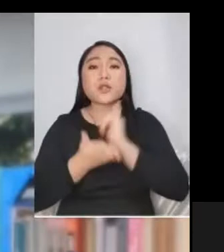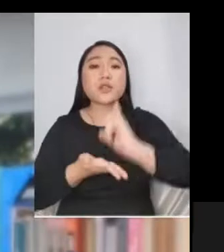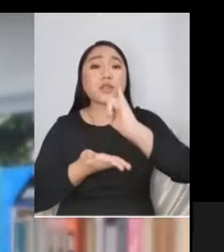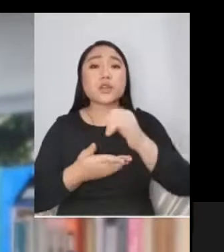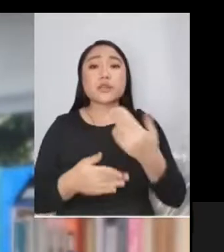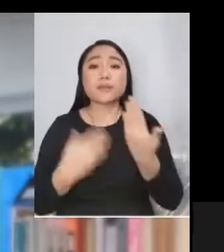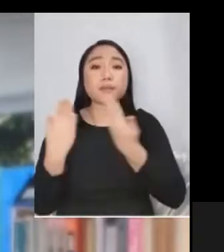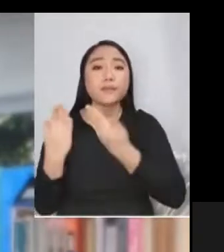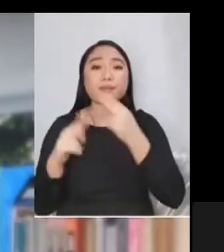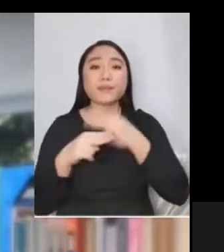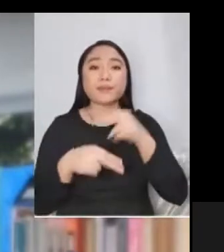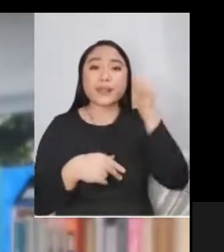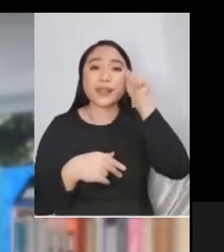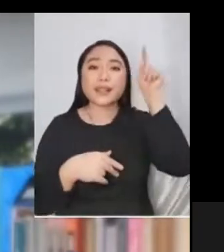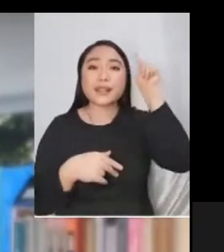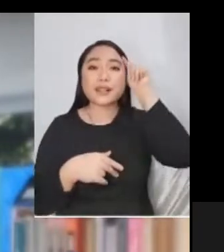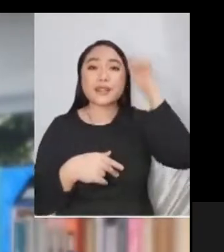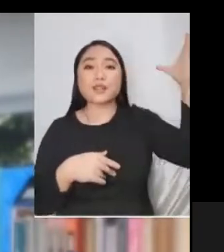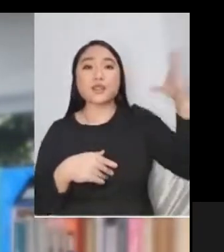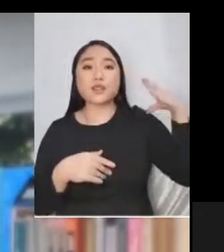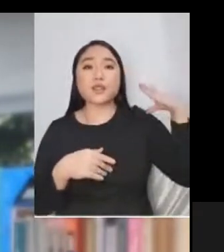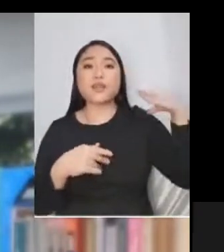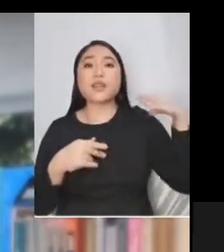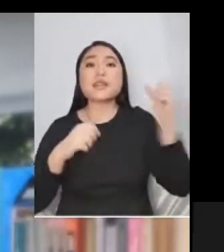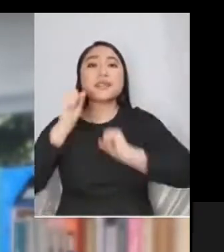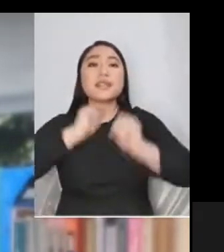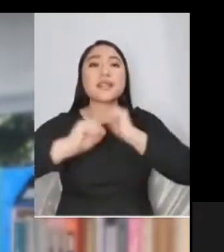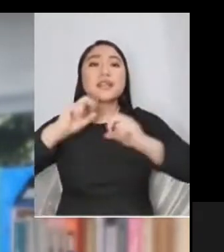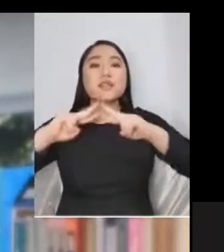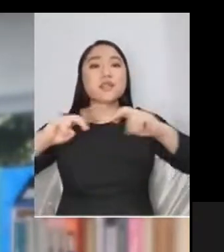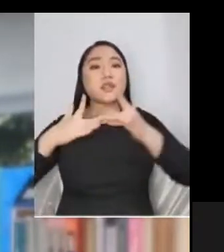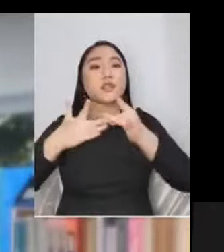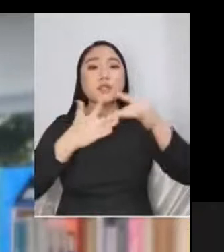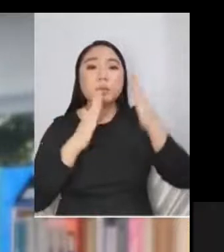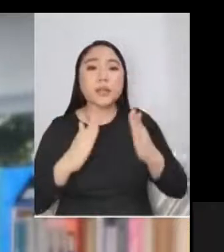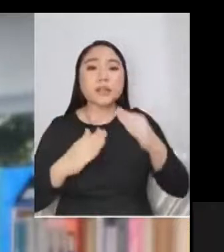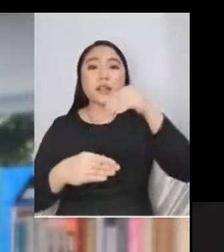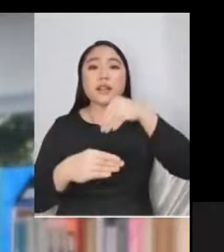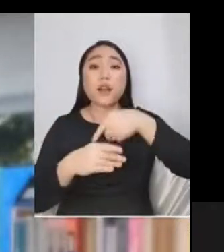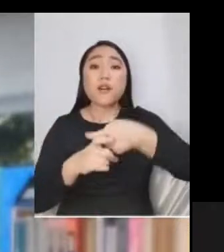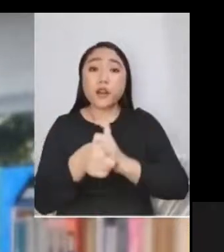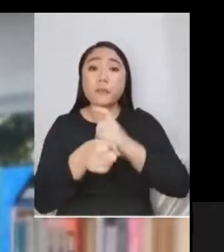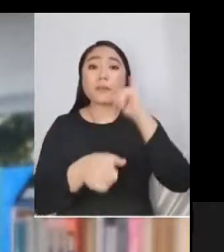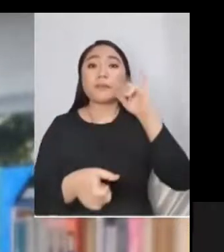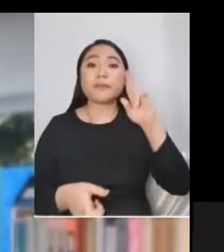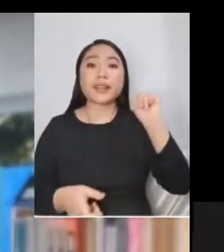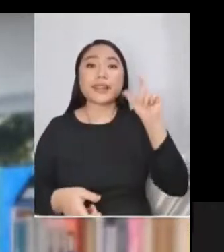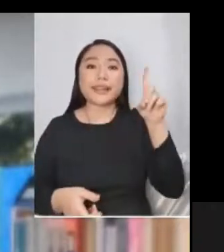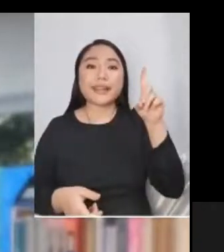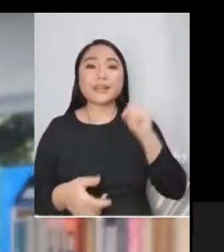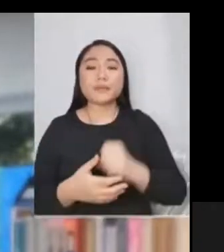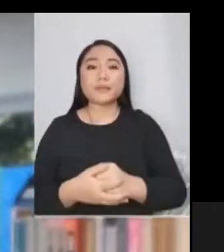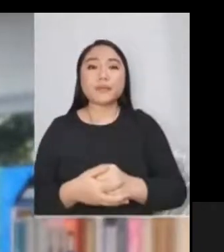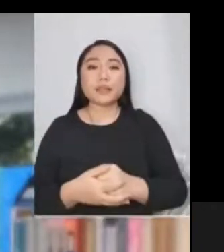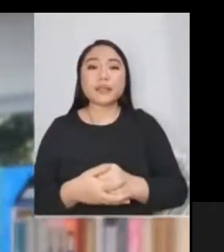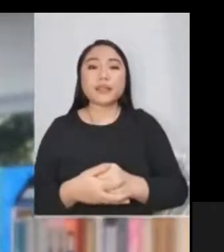Institute, ako po si Alan Taule, Chief Science Research Specialist ng Information Resources and Analysis